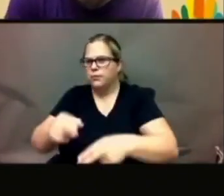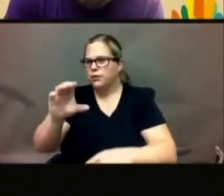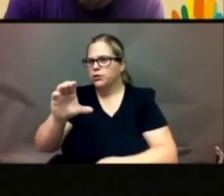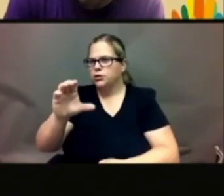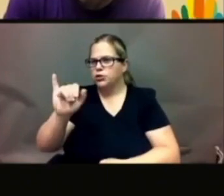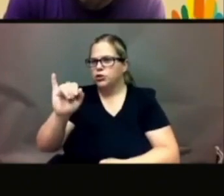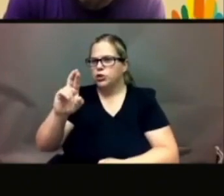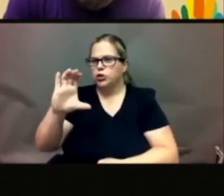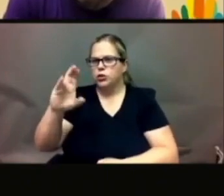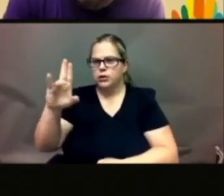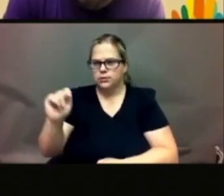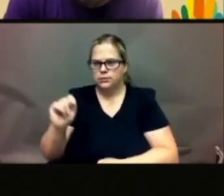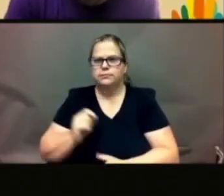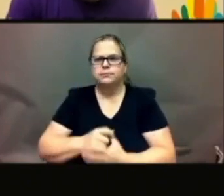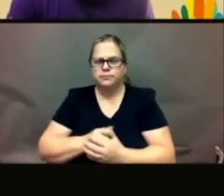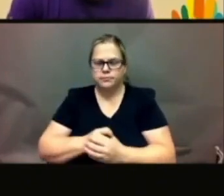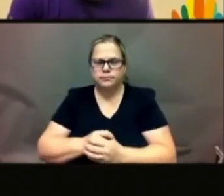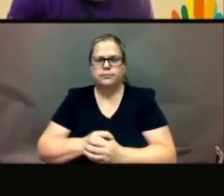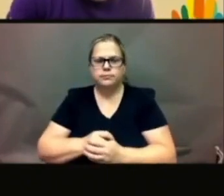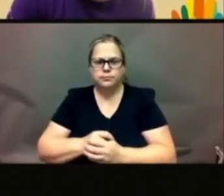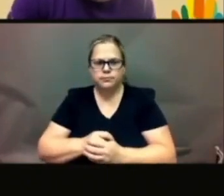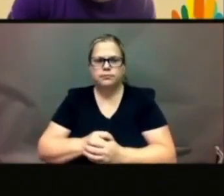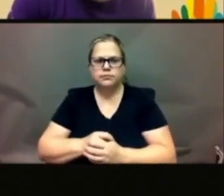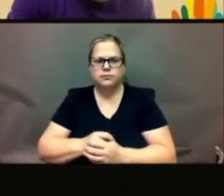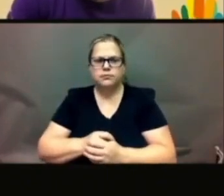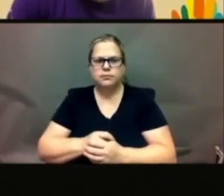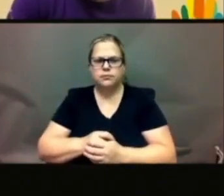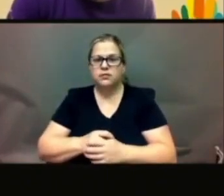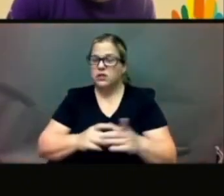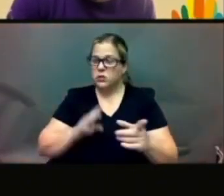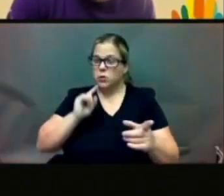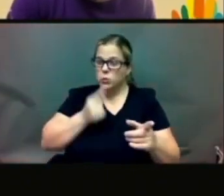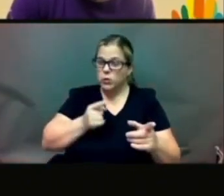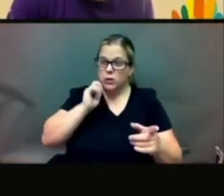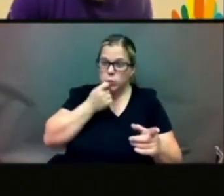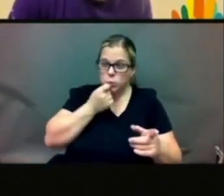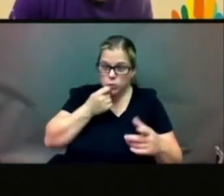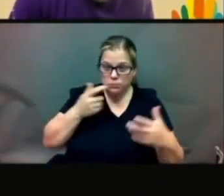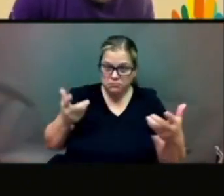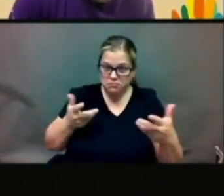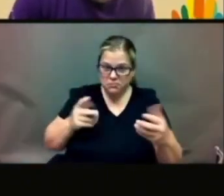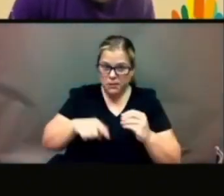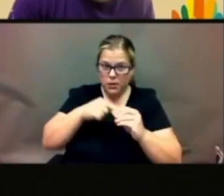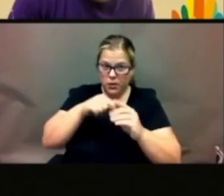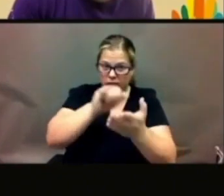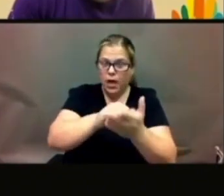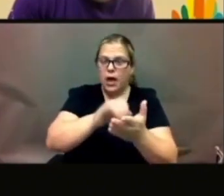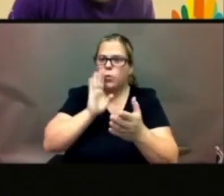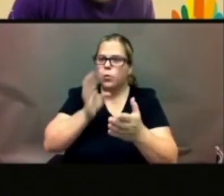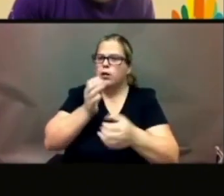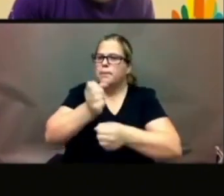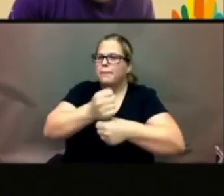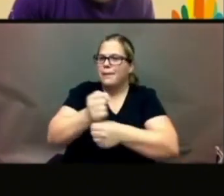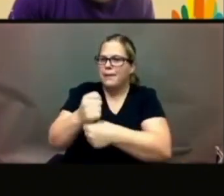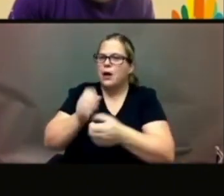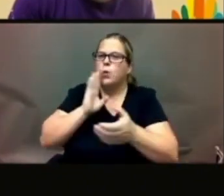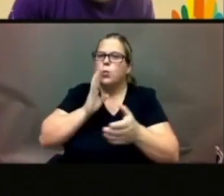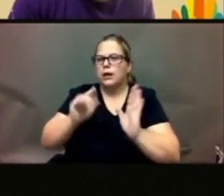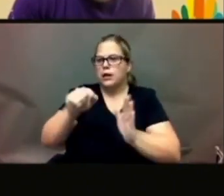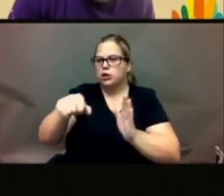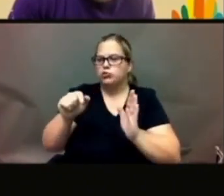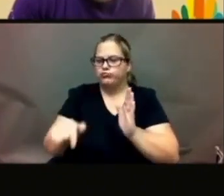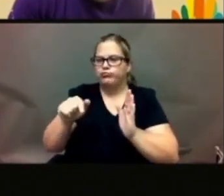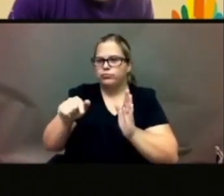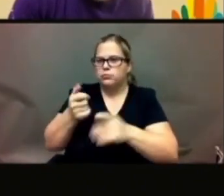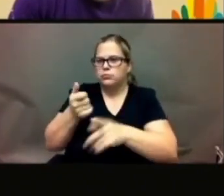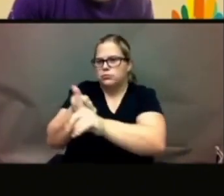Right. And what is really cool about that is Makey Makey allows you to create your own switch. So you can see